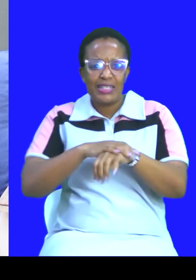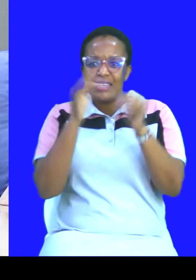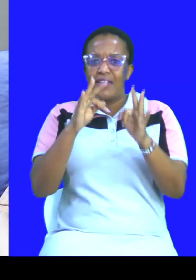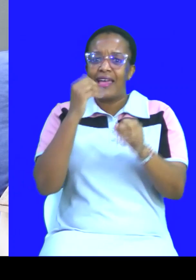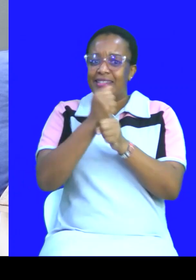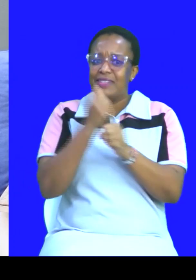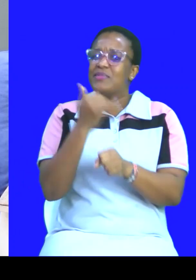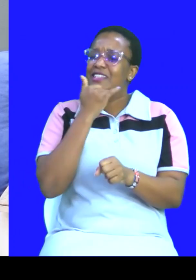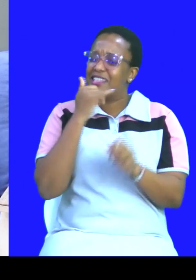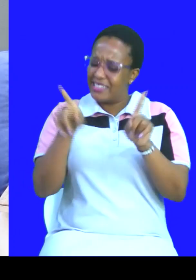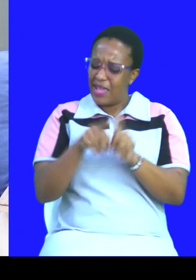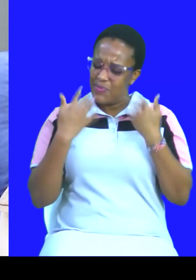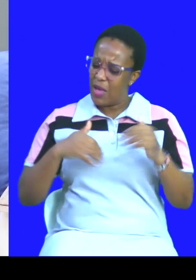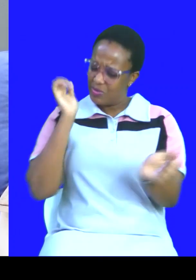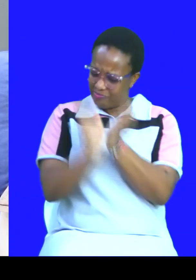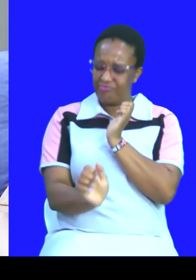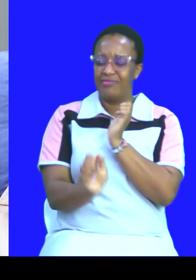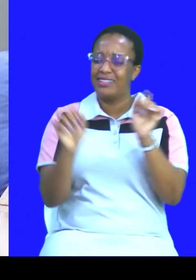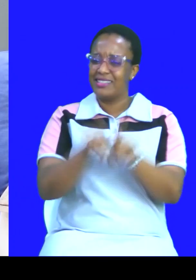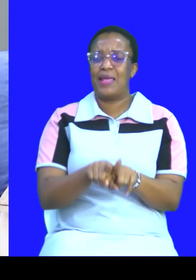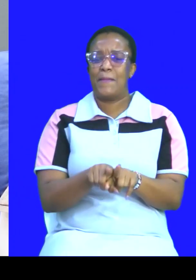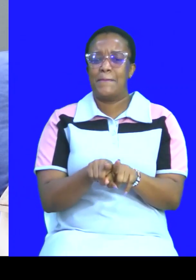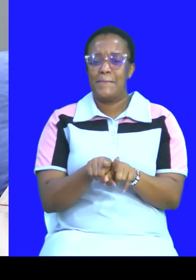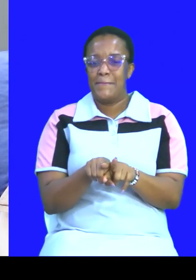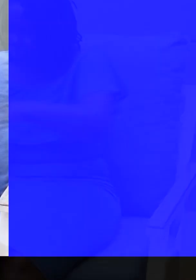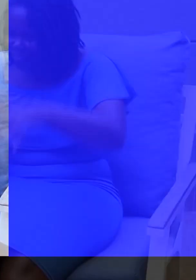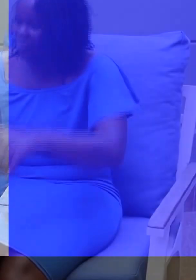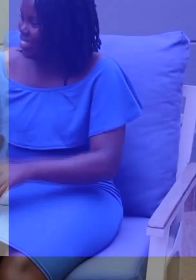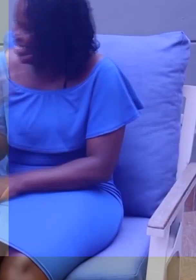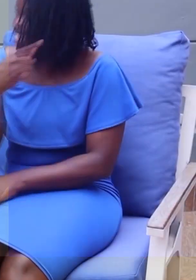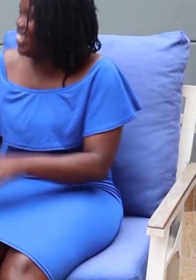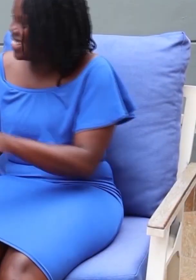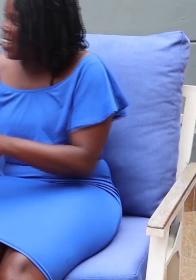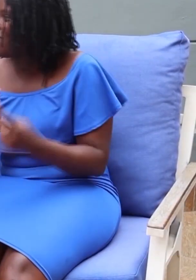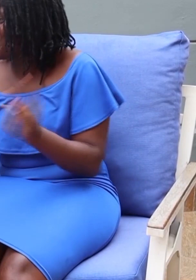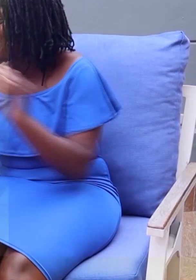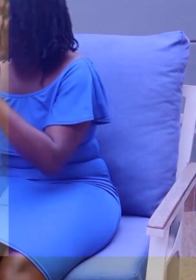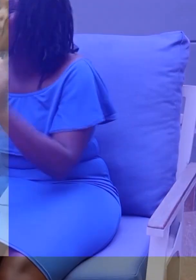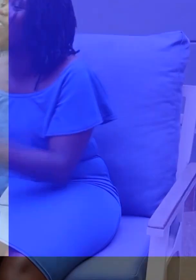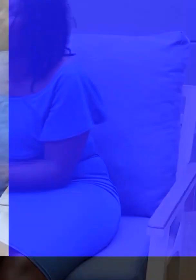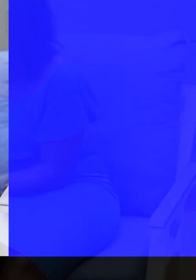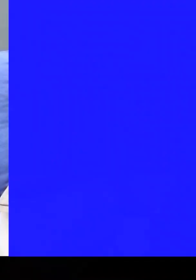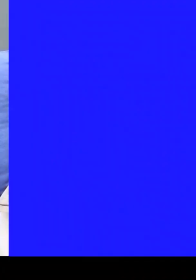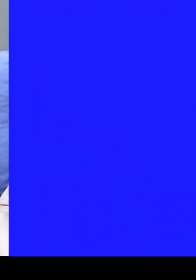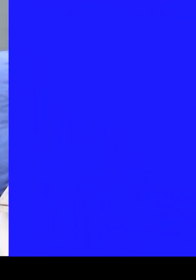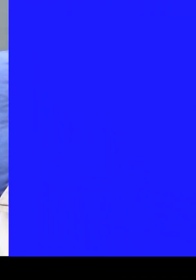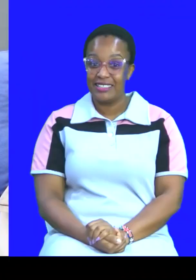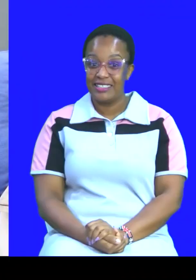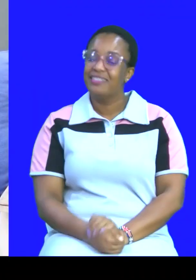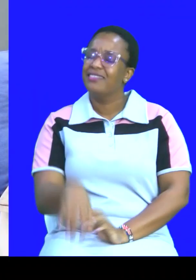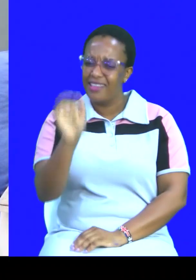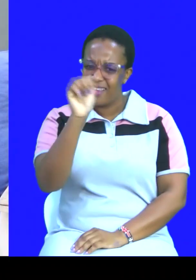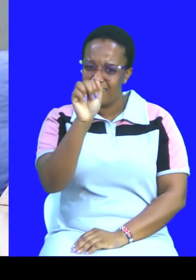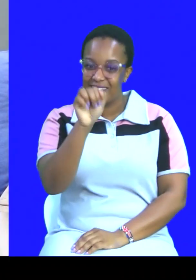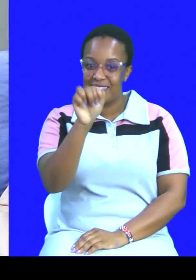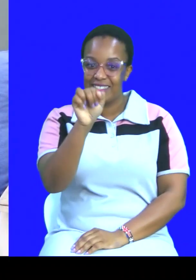they gave me. Yes. Yes, they punished me. Yeah. Yeah, in